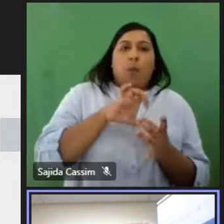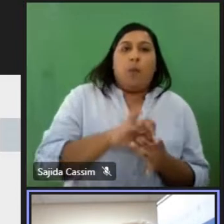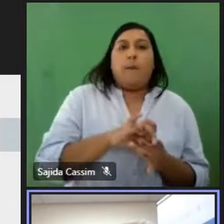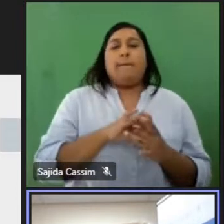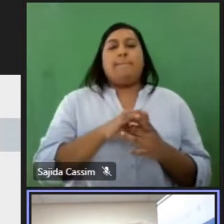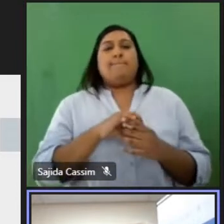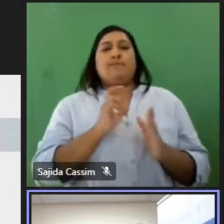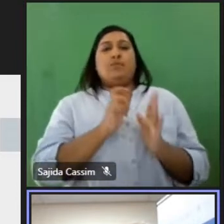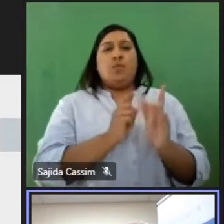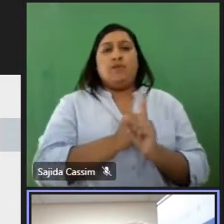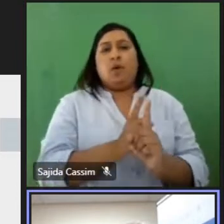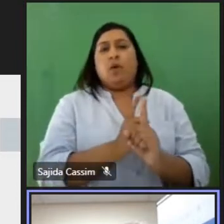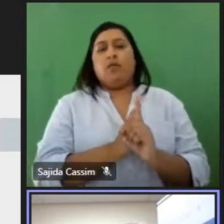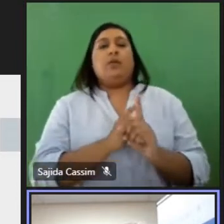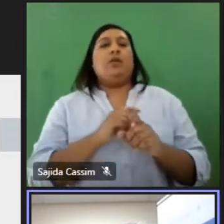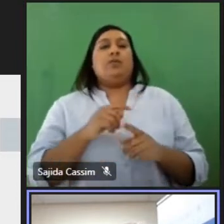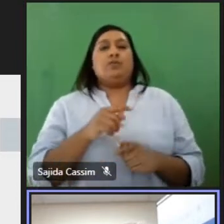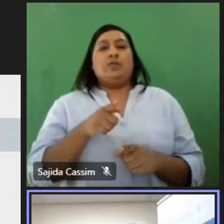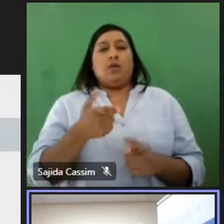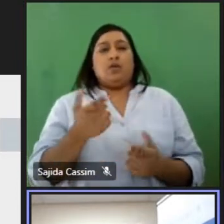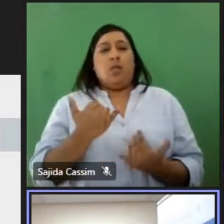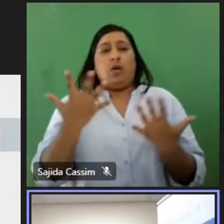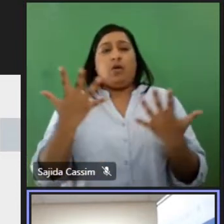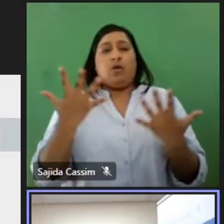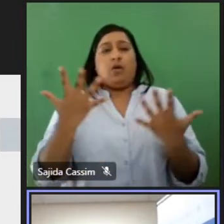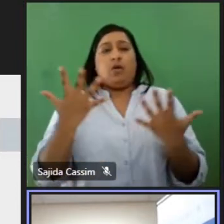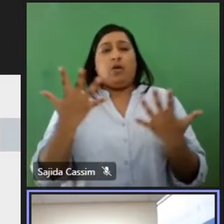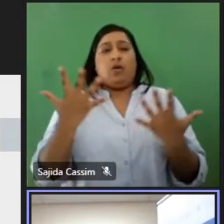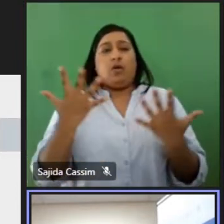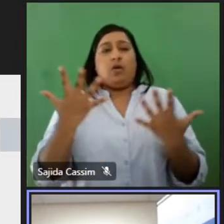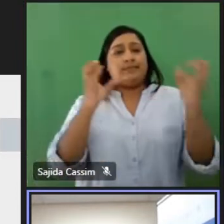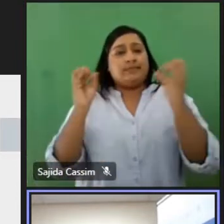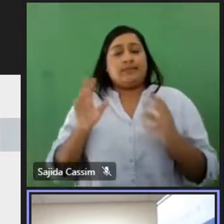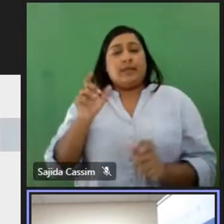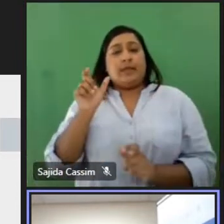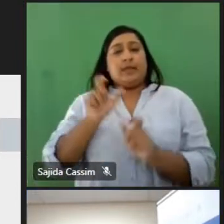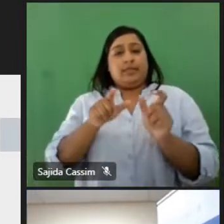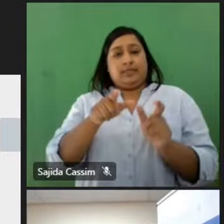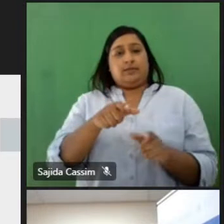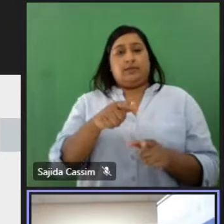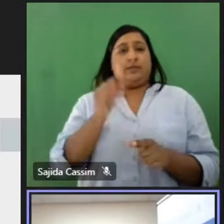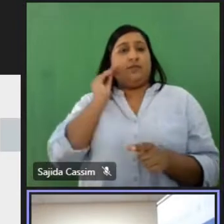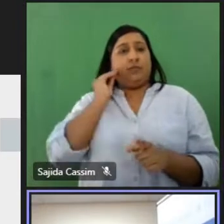a lot of the things I'm sharing today reflect on that particular time in 2020.